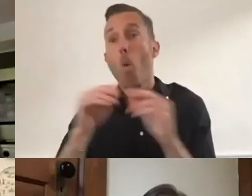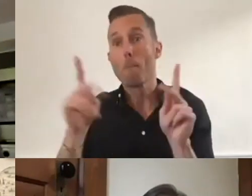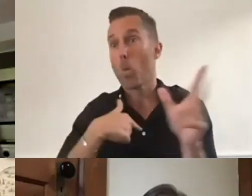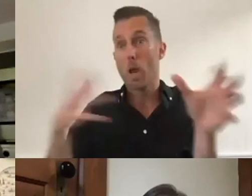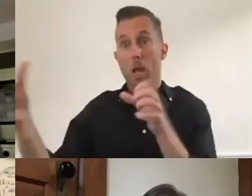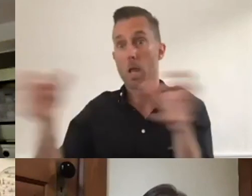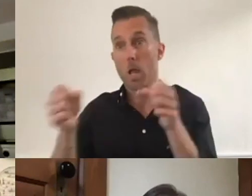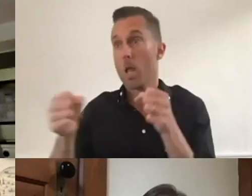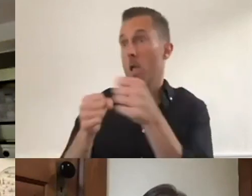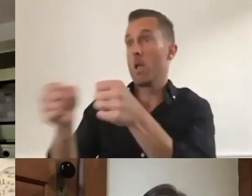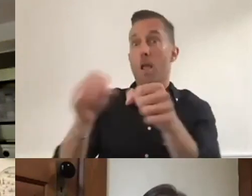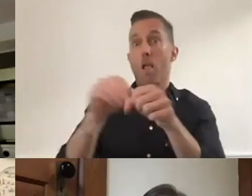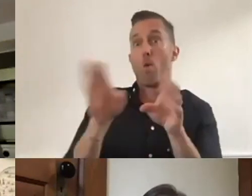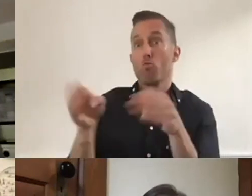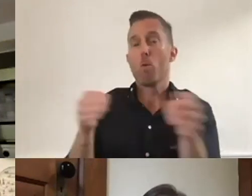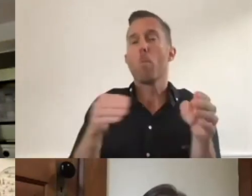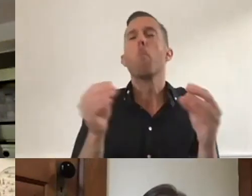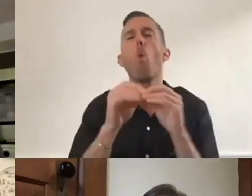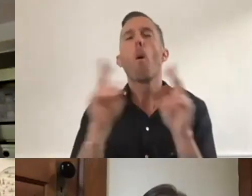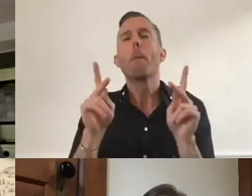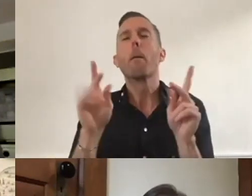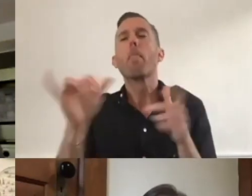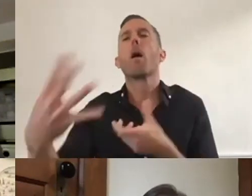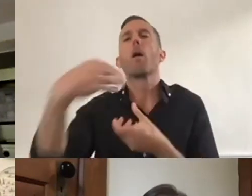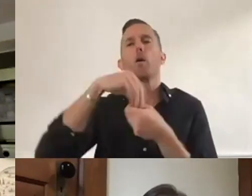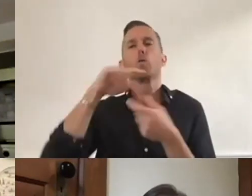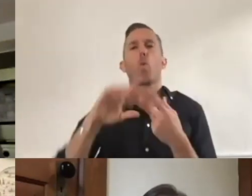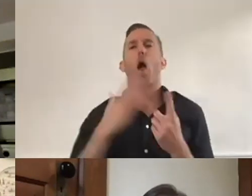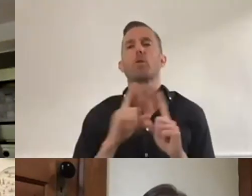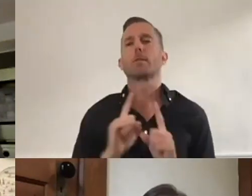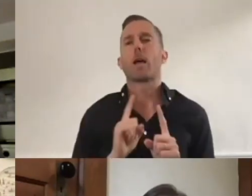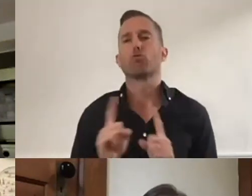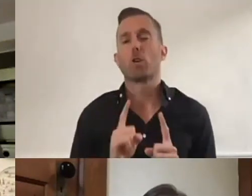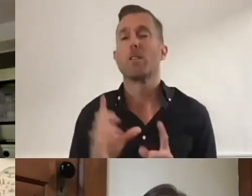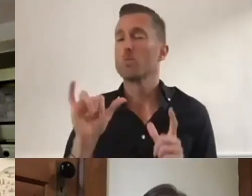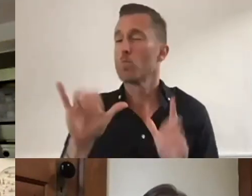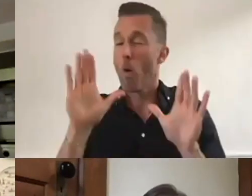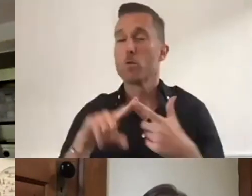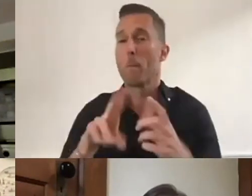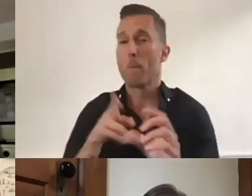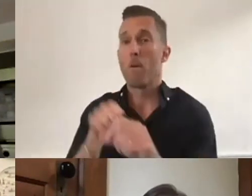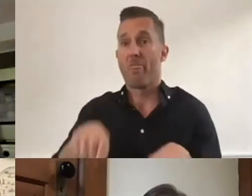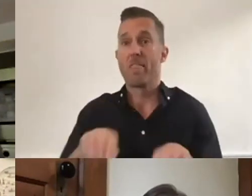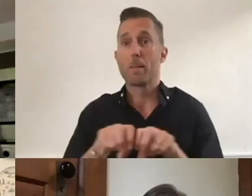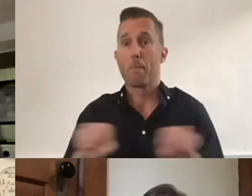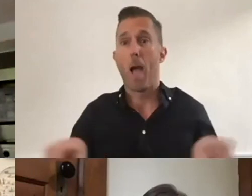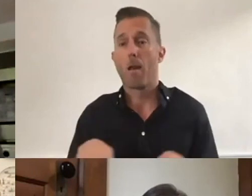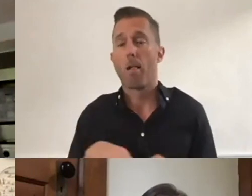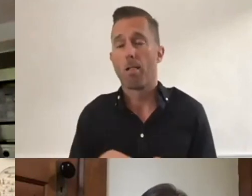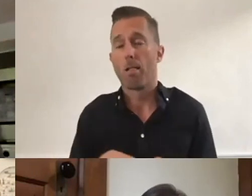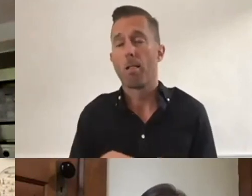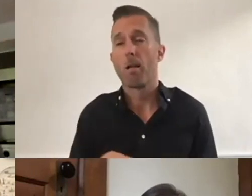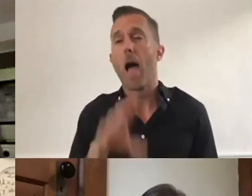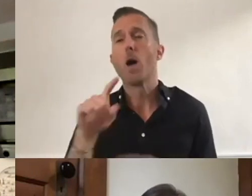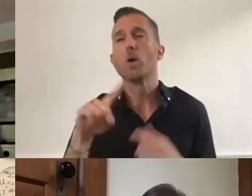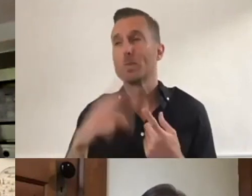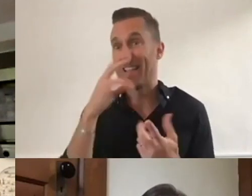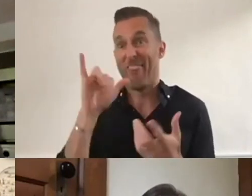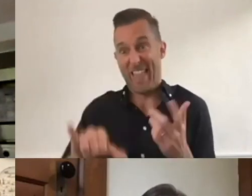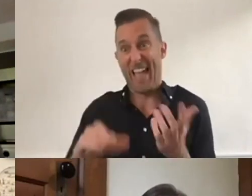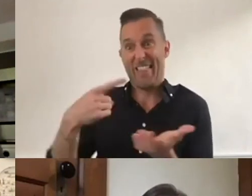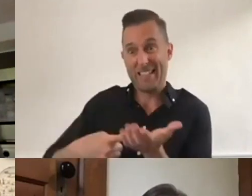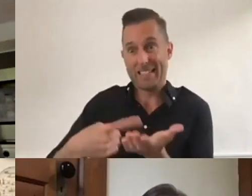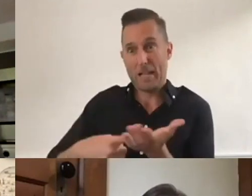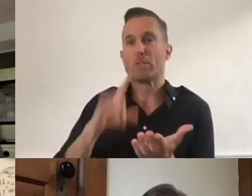these discussions. It's just a wonderful thing to be a part of this panel and to see that these kind of discussions are happening. Well,